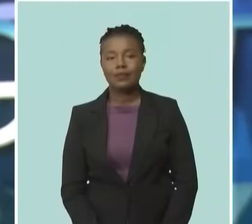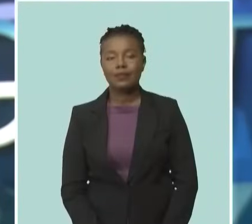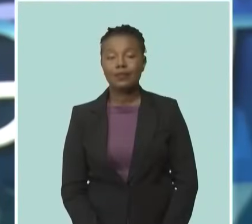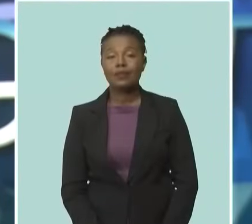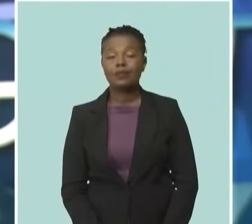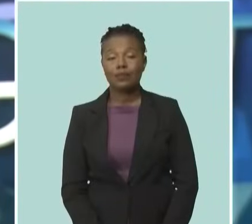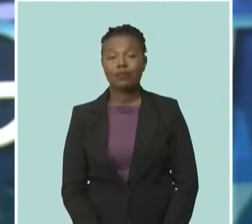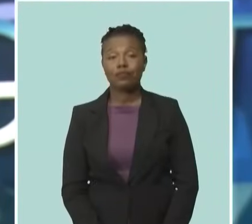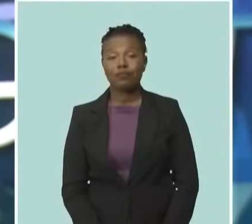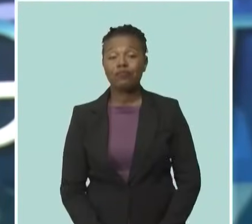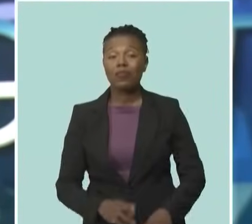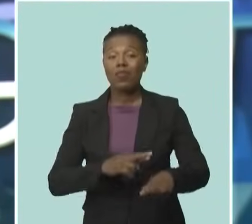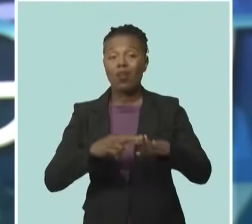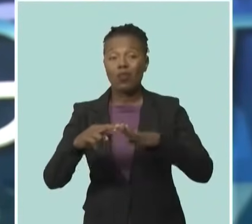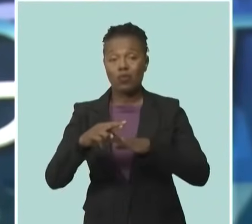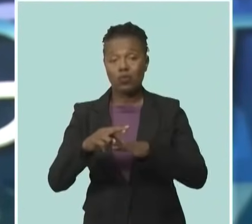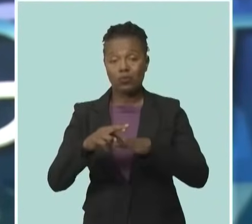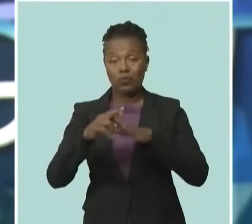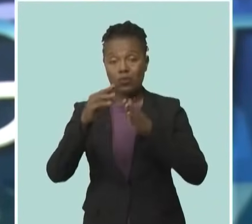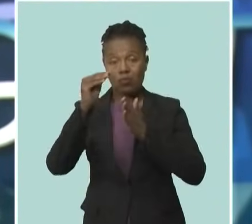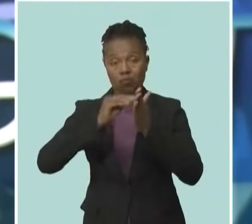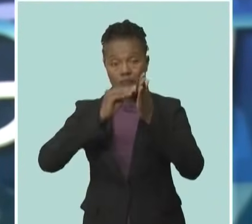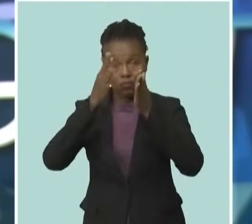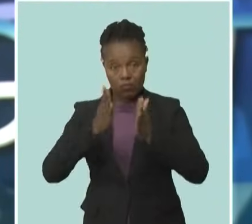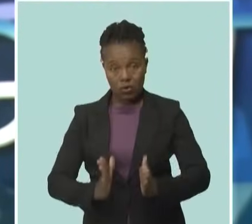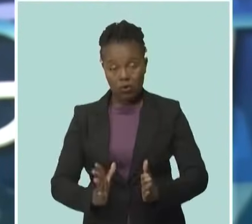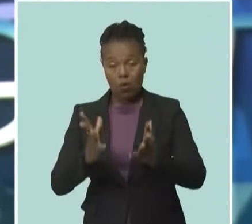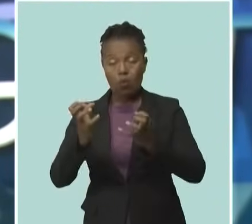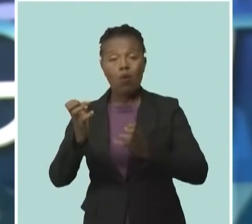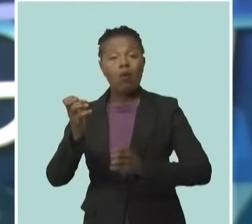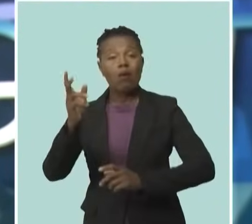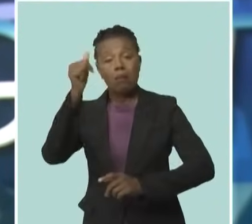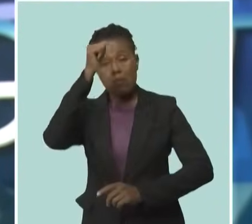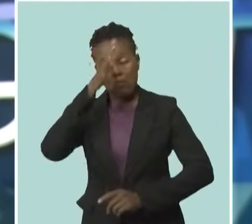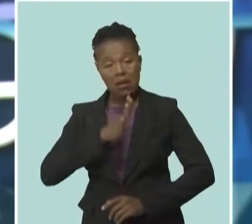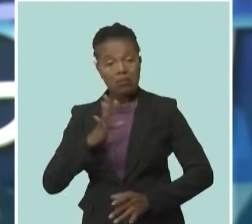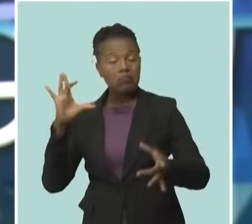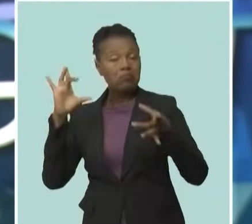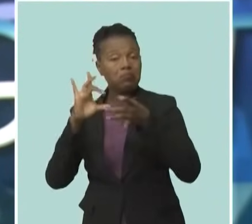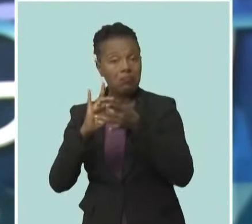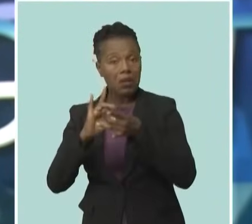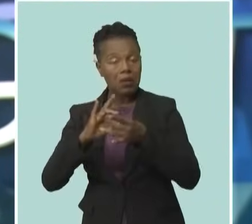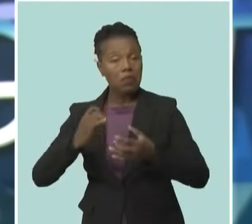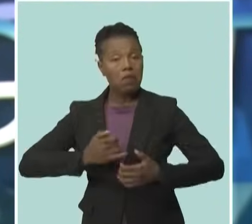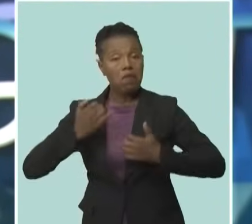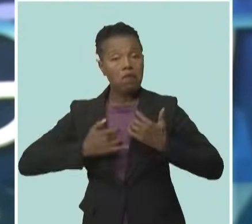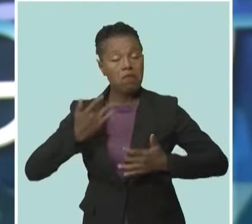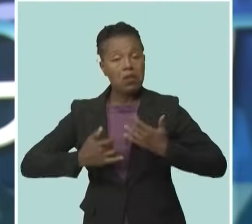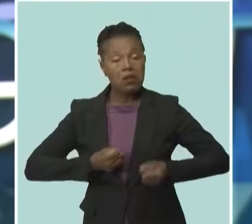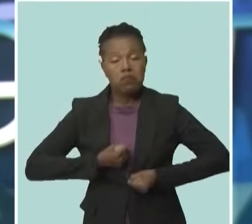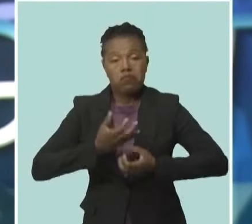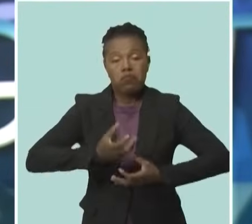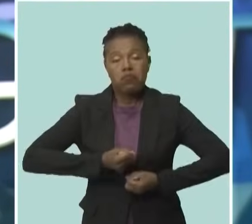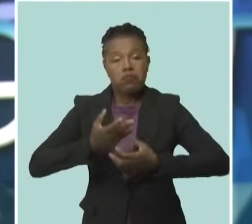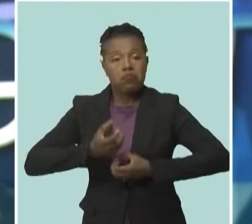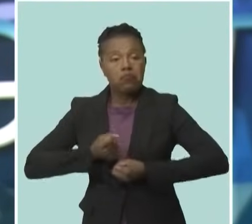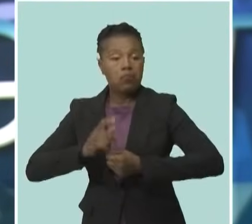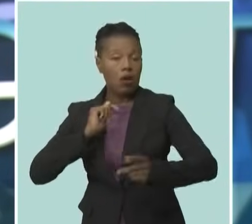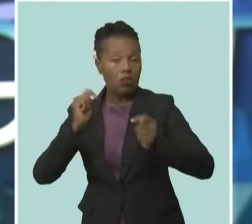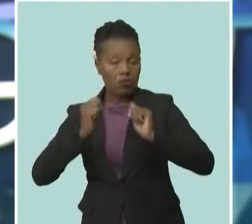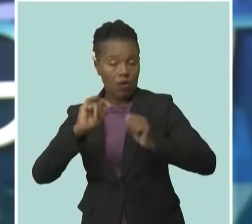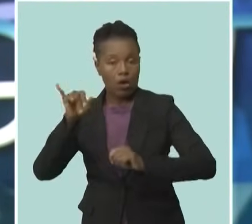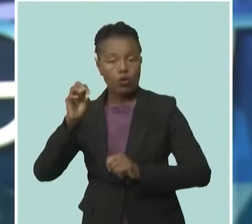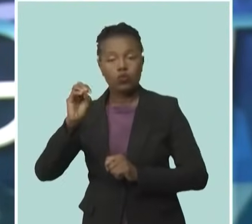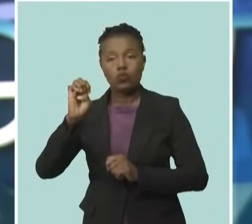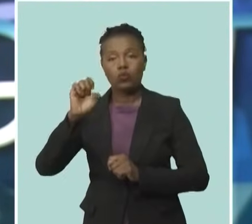A regional author wants men to connect with and share their emotions. He's Trinidadian Joel Frederick, who has penned